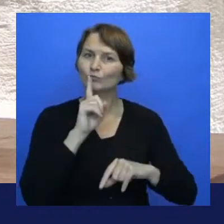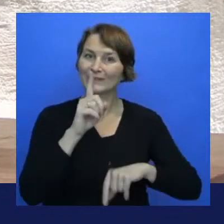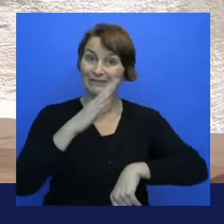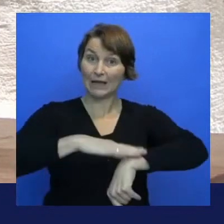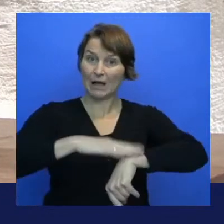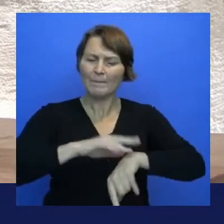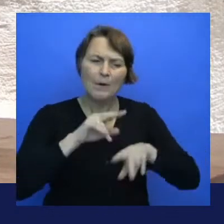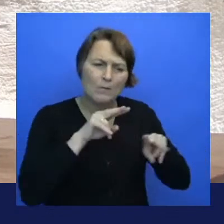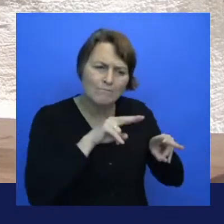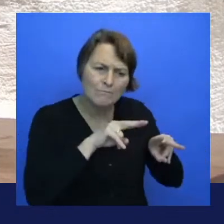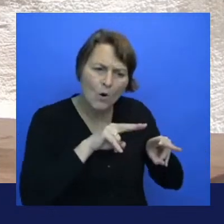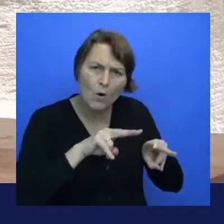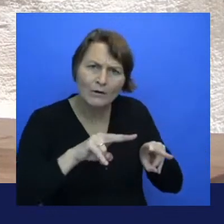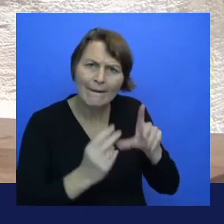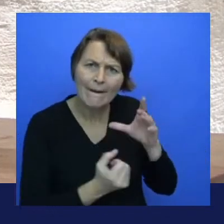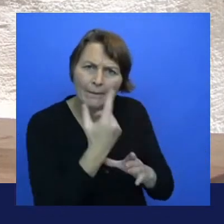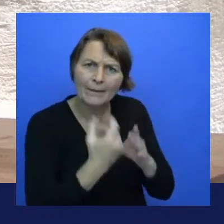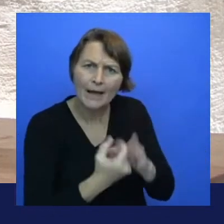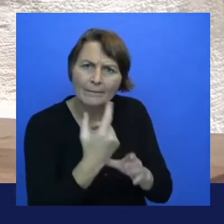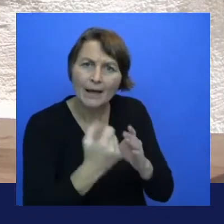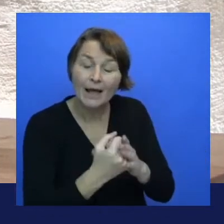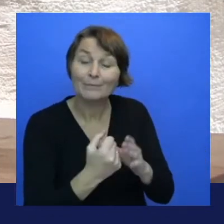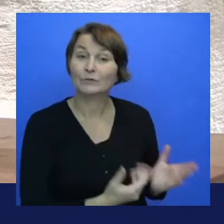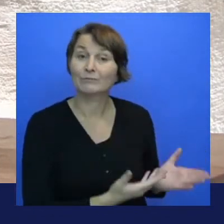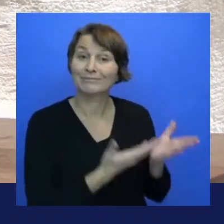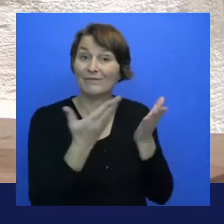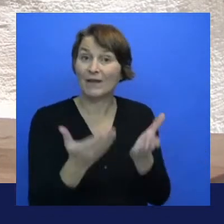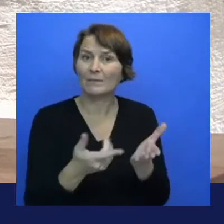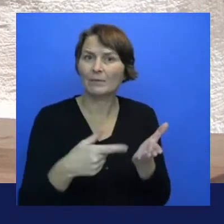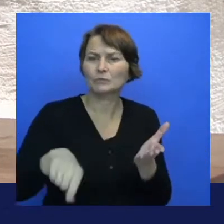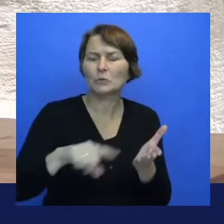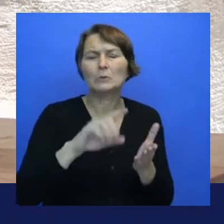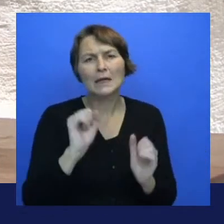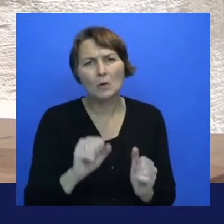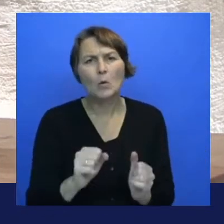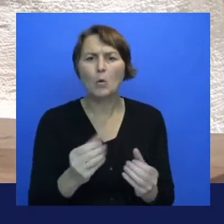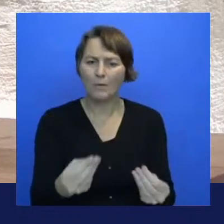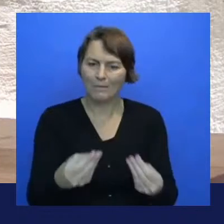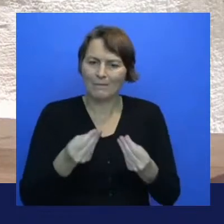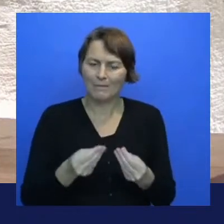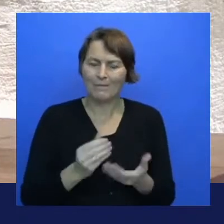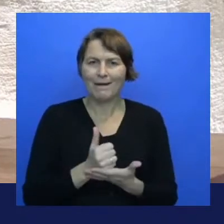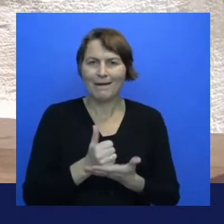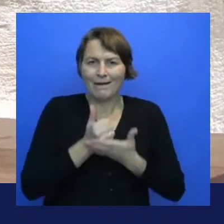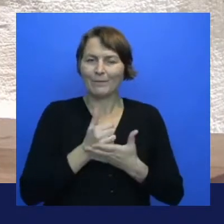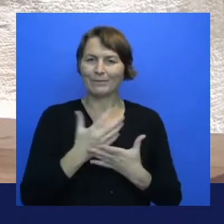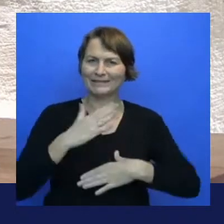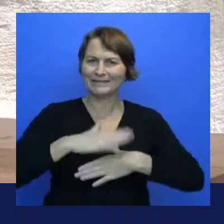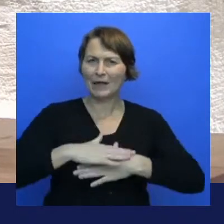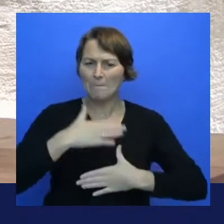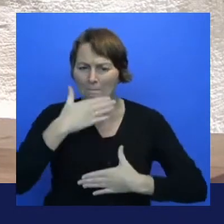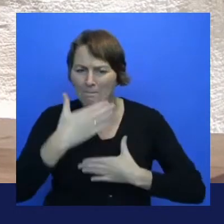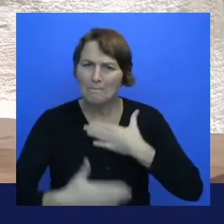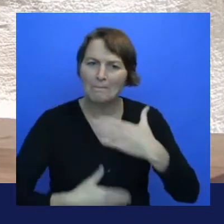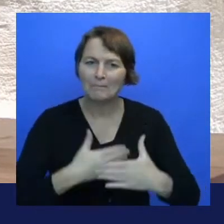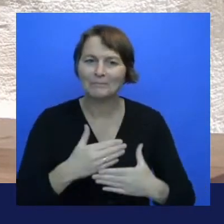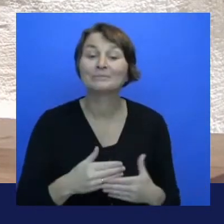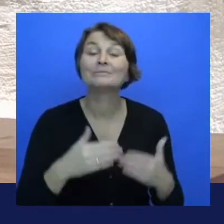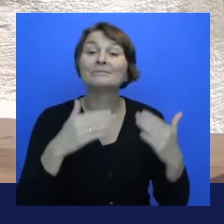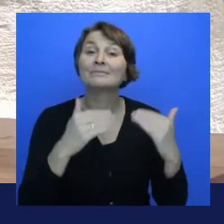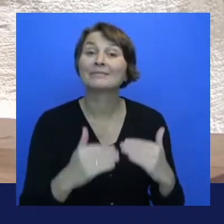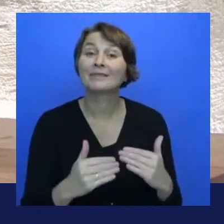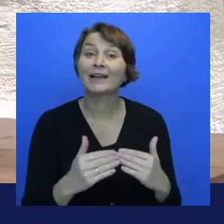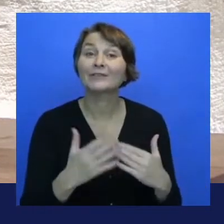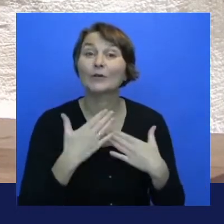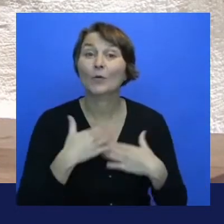making that available, and packaging up in Metrics Advisor. So really excited to see that. The next thing I'd like to talk about, though,